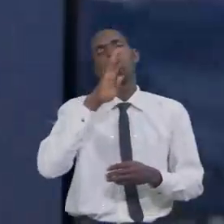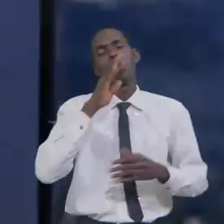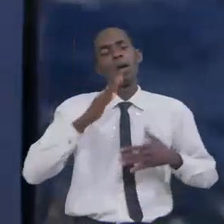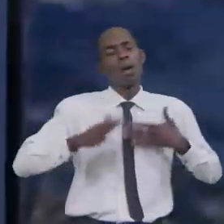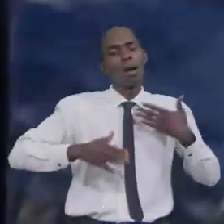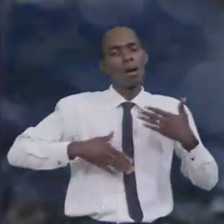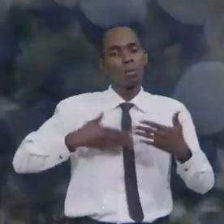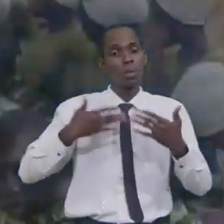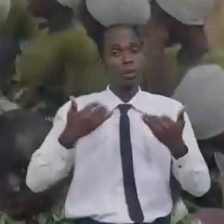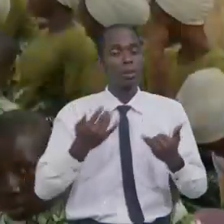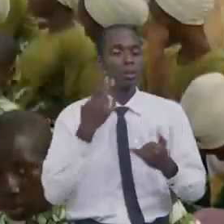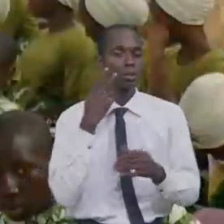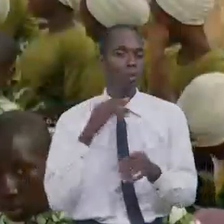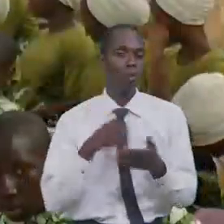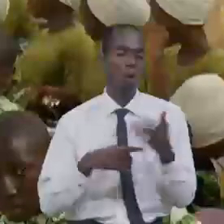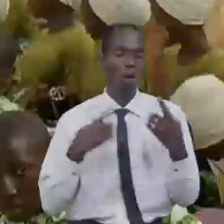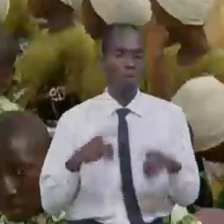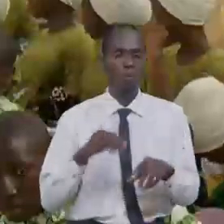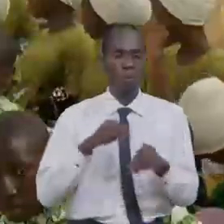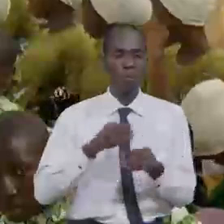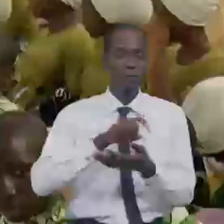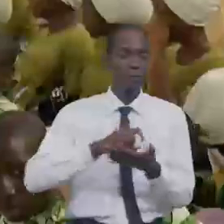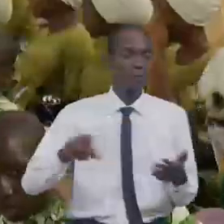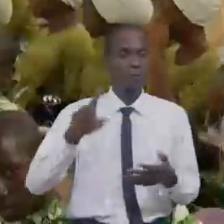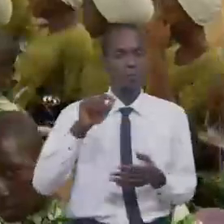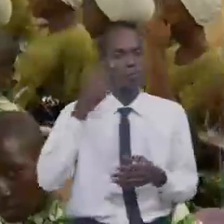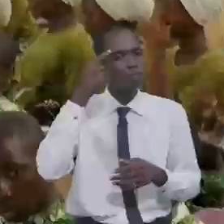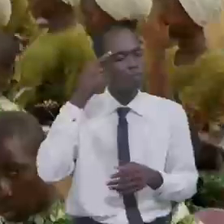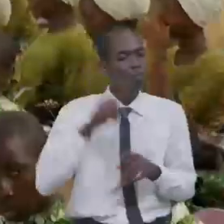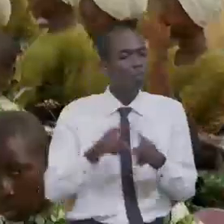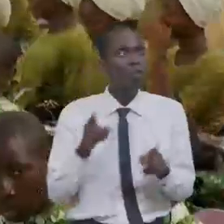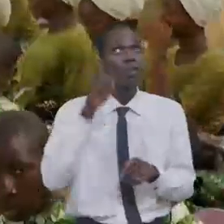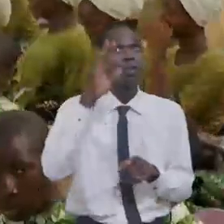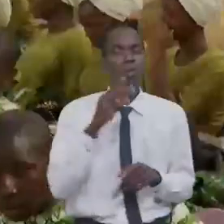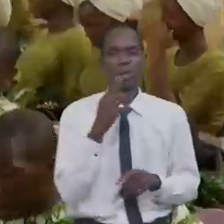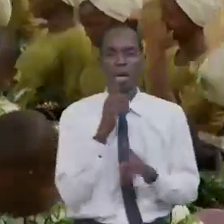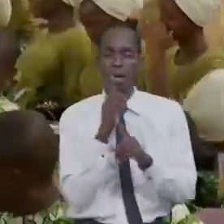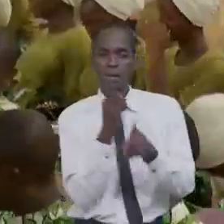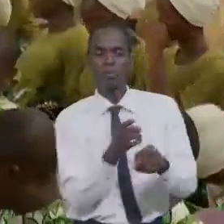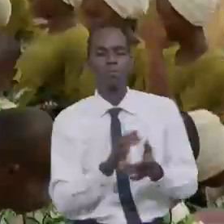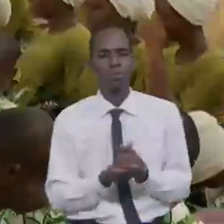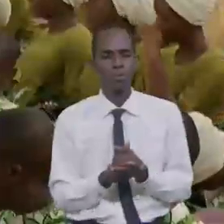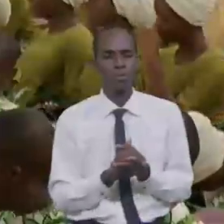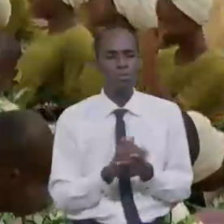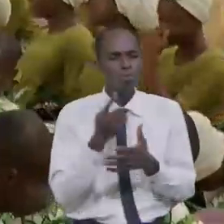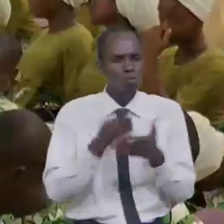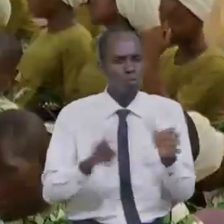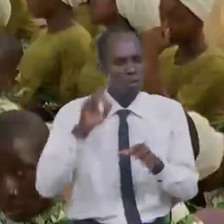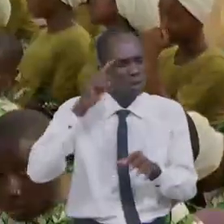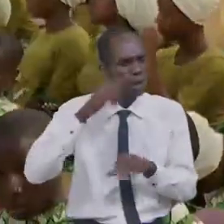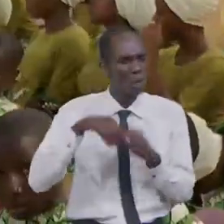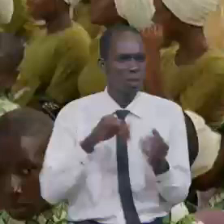verse 20. In verse 20 it says, but God said, he didn't think about that, but God